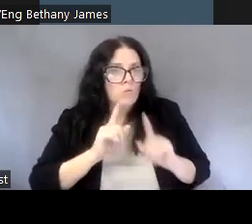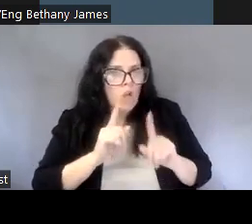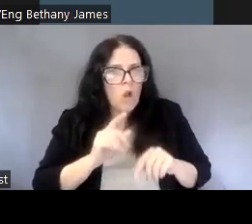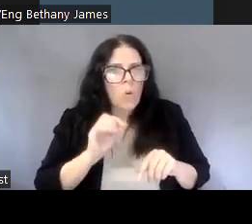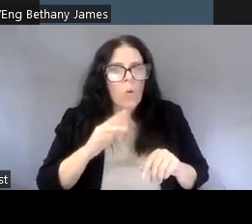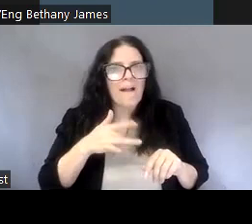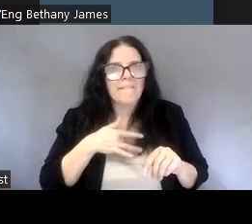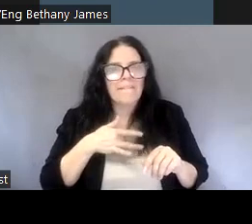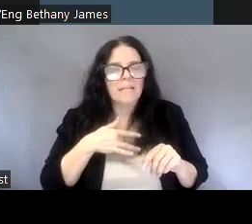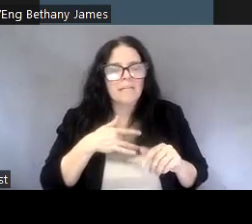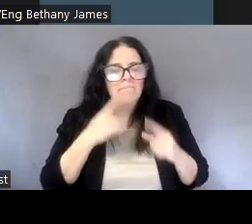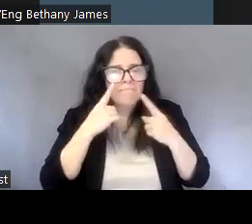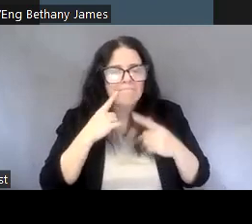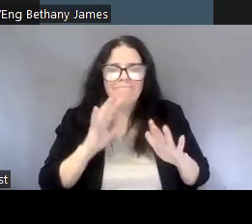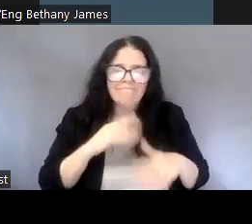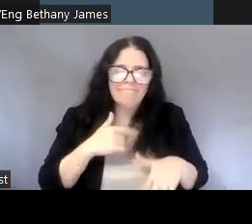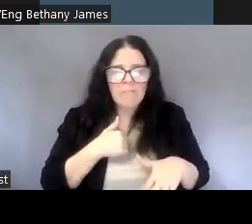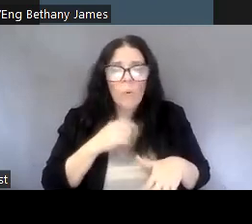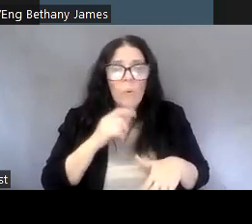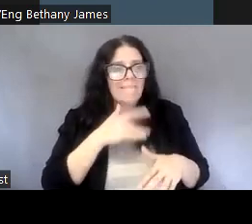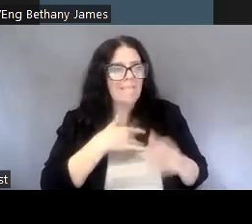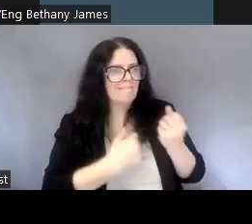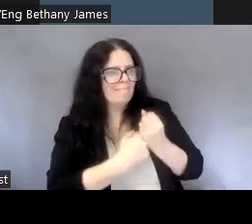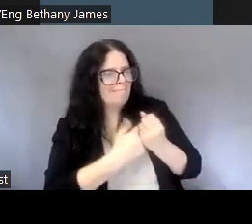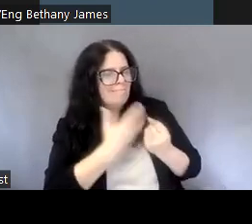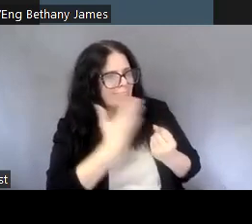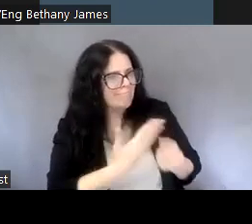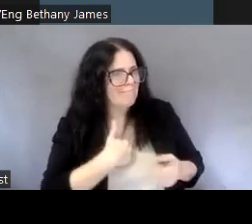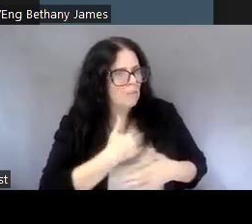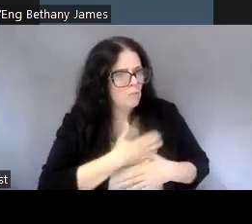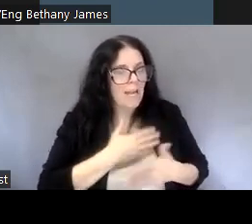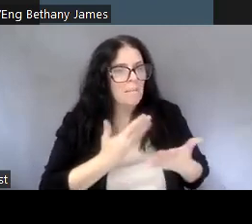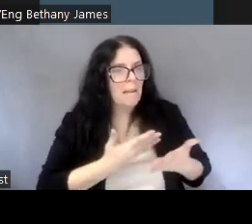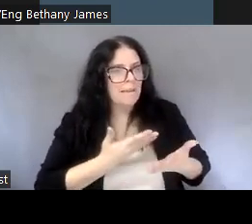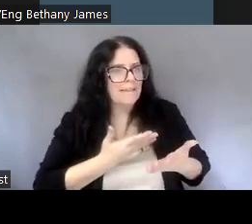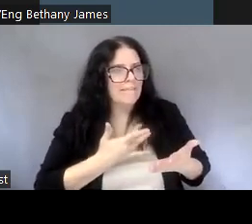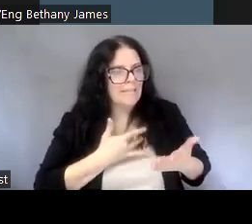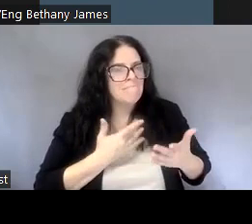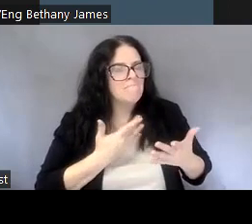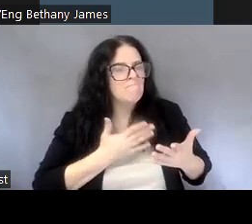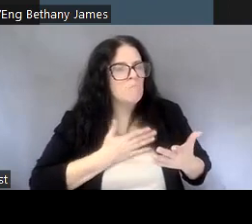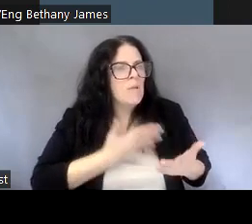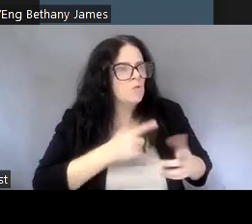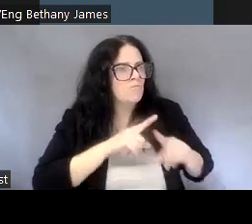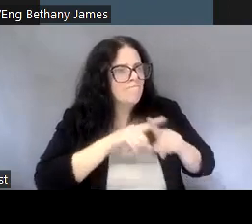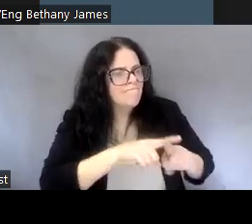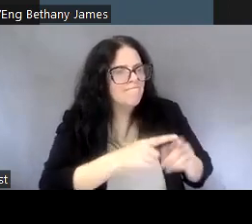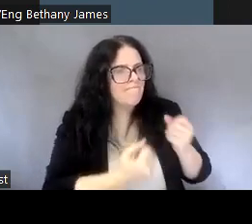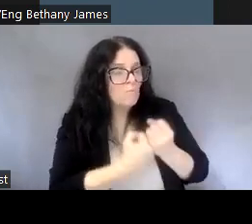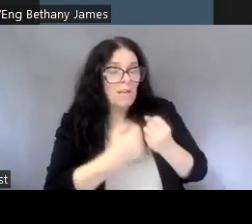you, or just get your comfort in terms of what is affecting them. Because there's a lot of